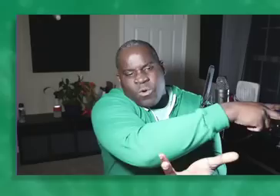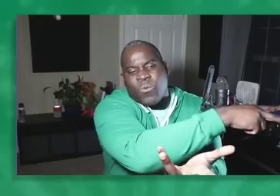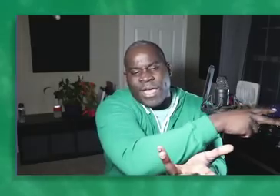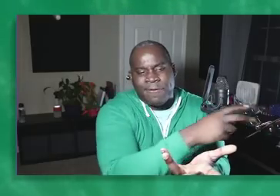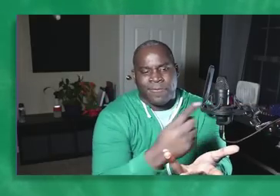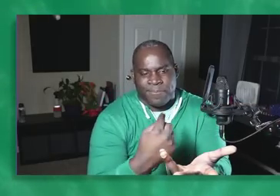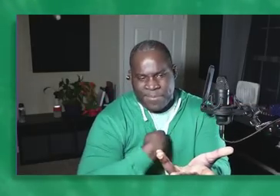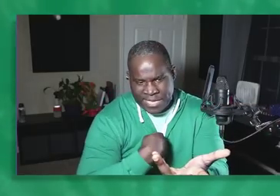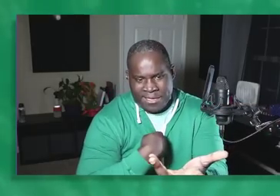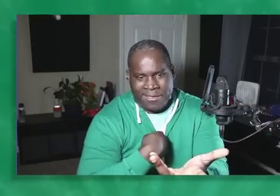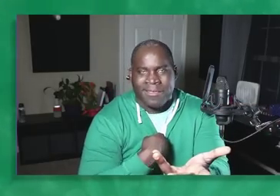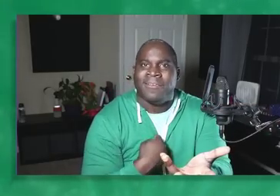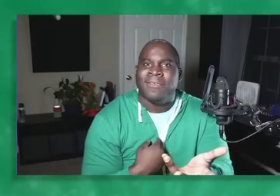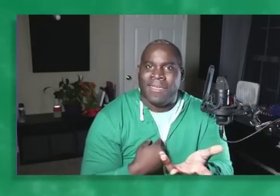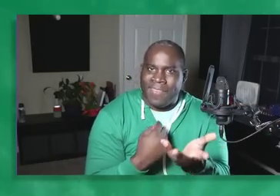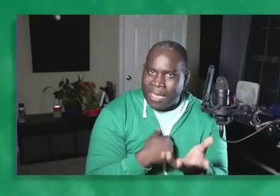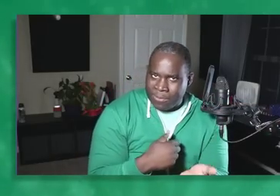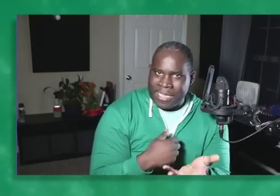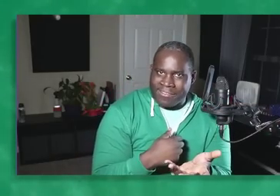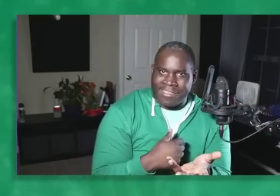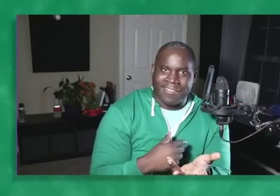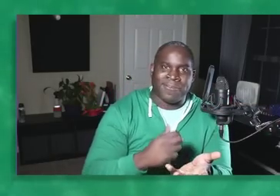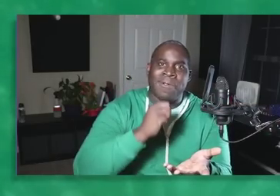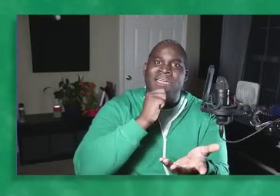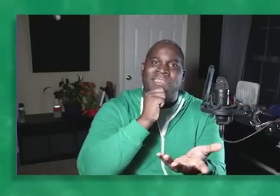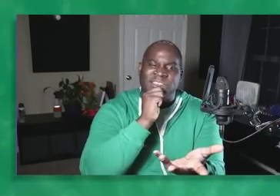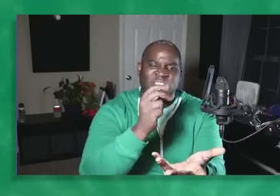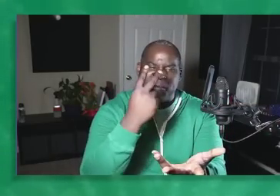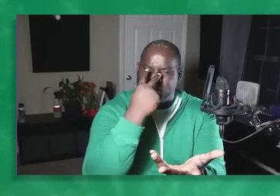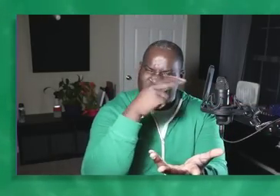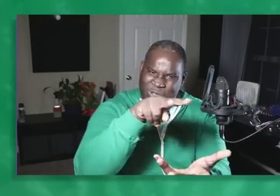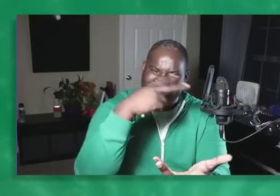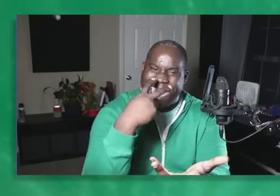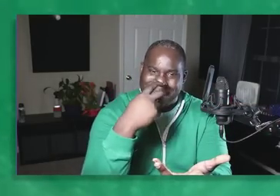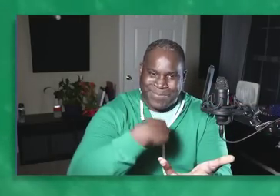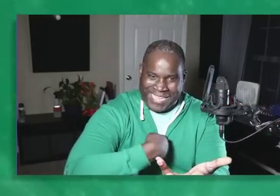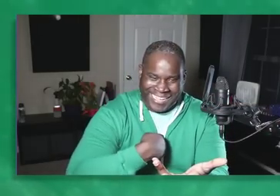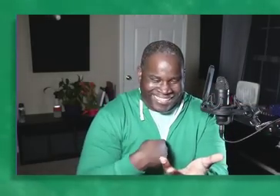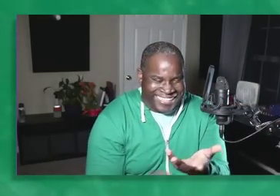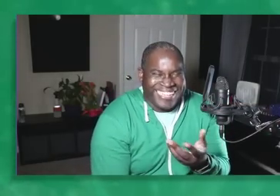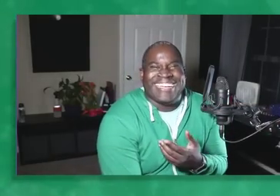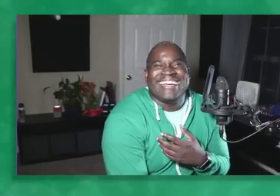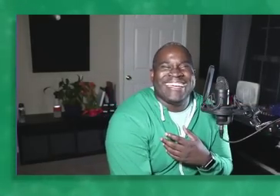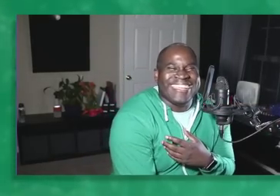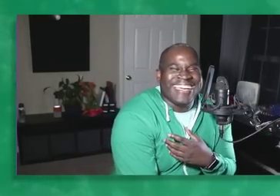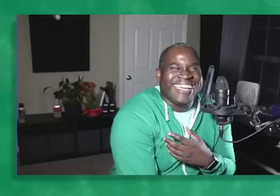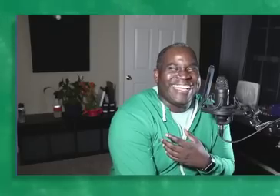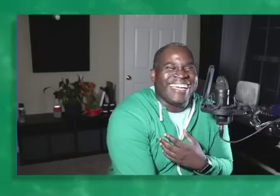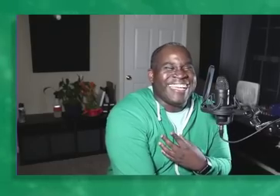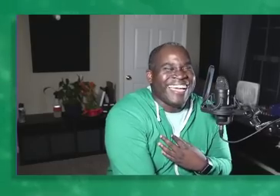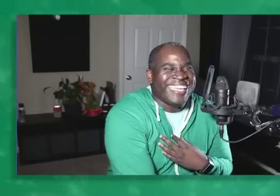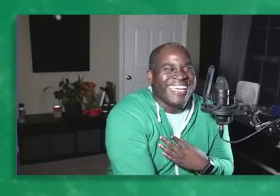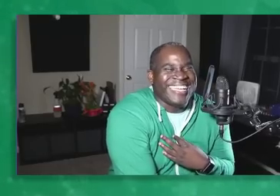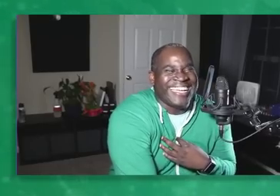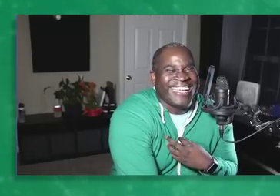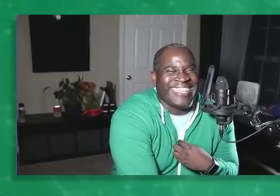look away from me. And that would make sense rather than don't look at me.